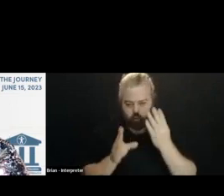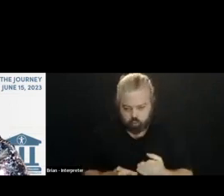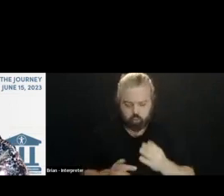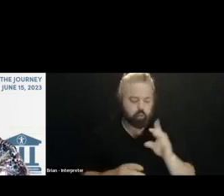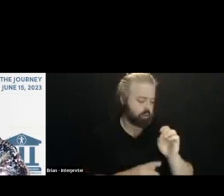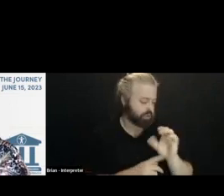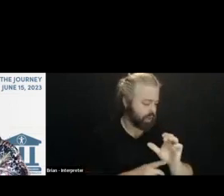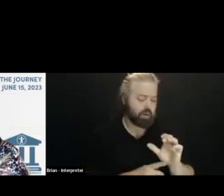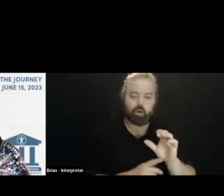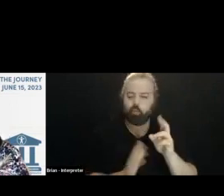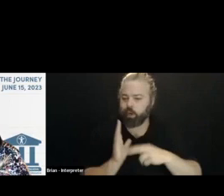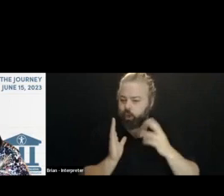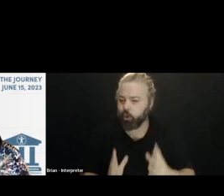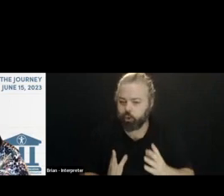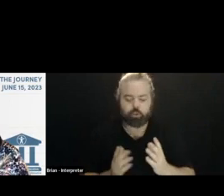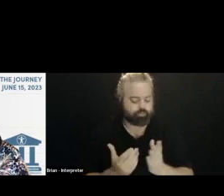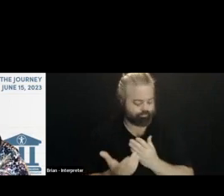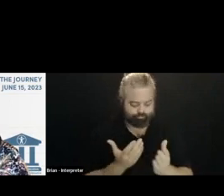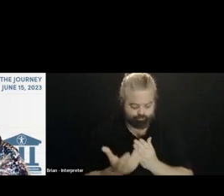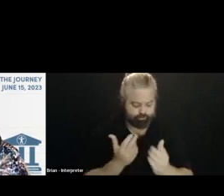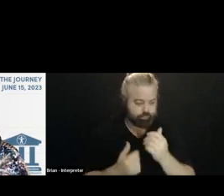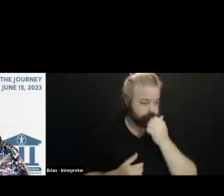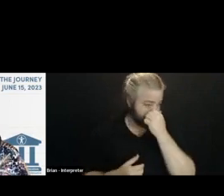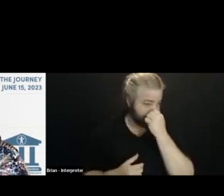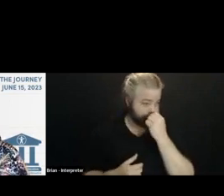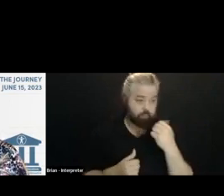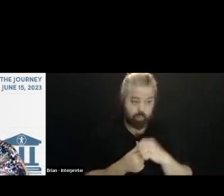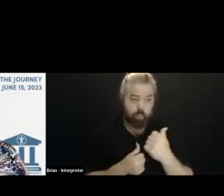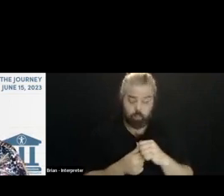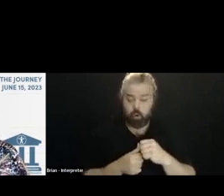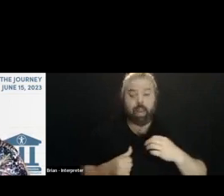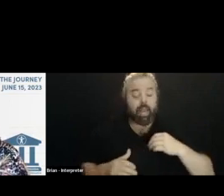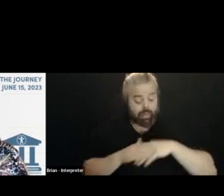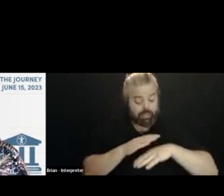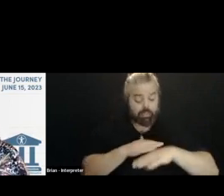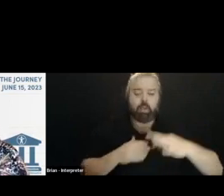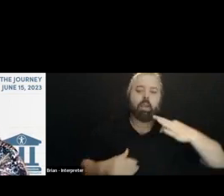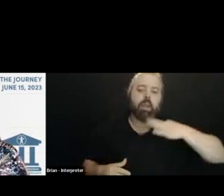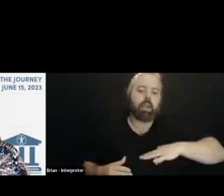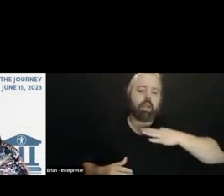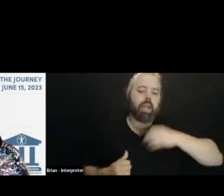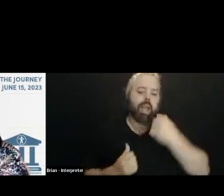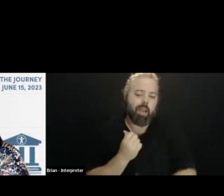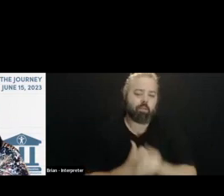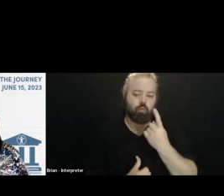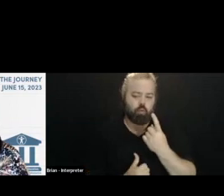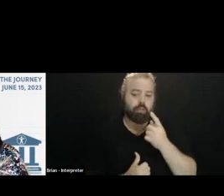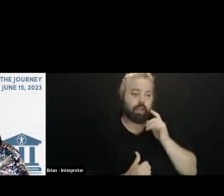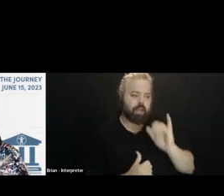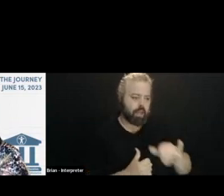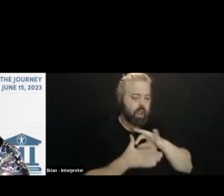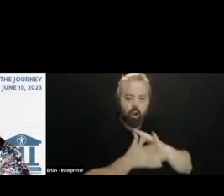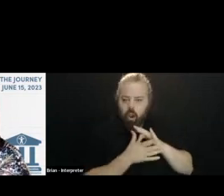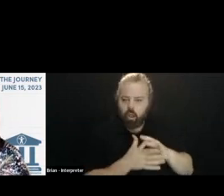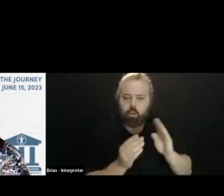etc. Accessibility benefits everybody because it increases the usability of the content, the understandability of